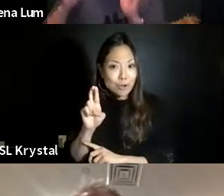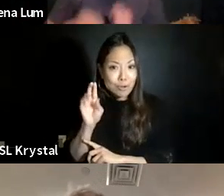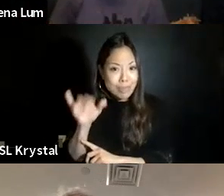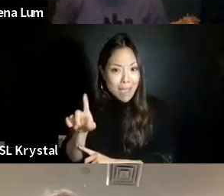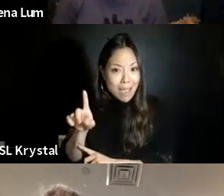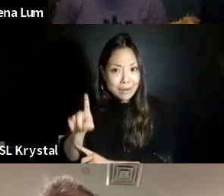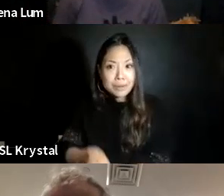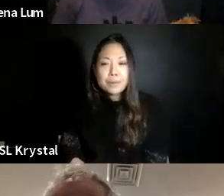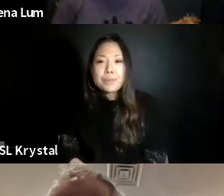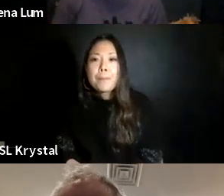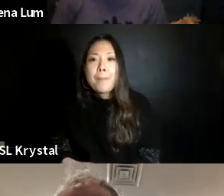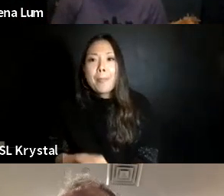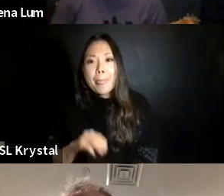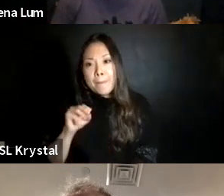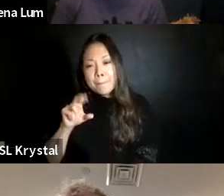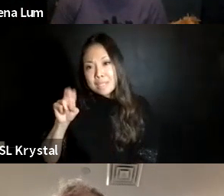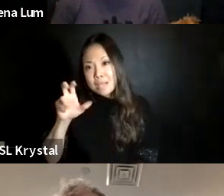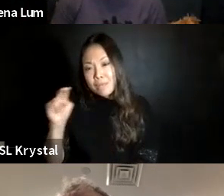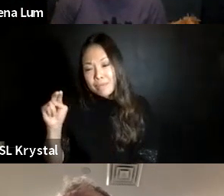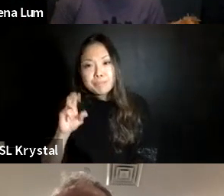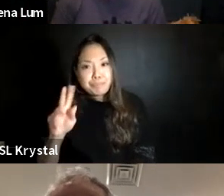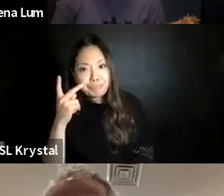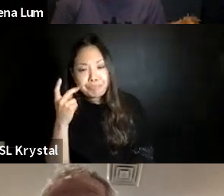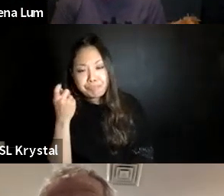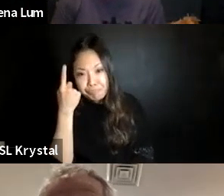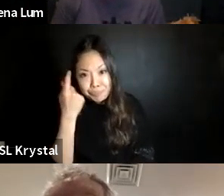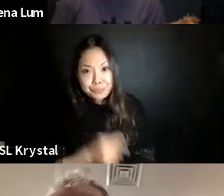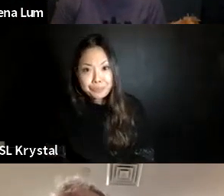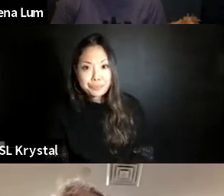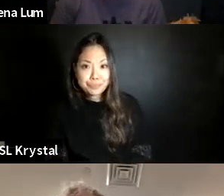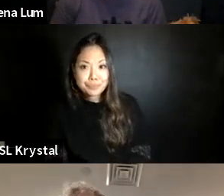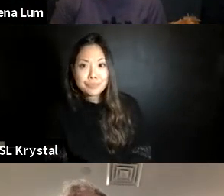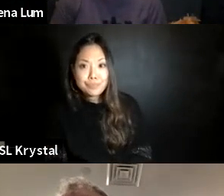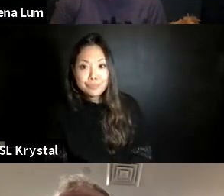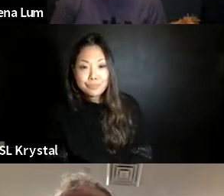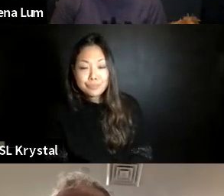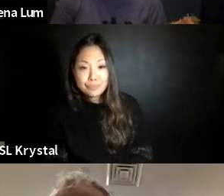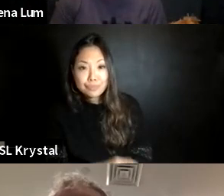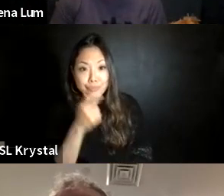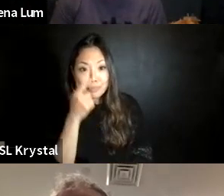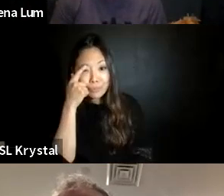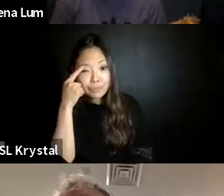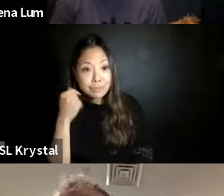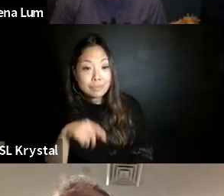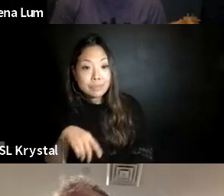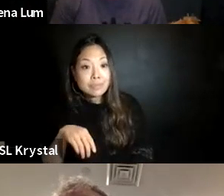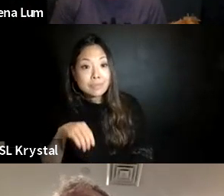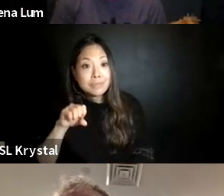I see what you're saying. So, okay, so, right. So what, do you understand that question, Ms.